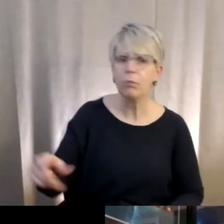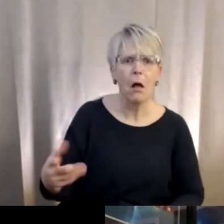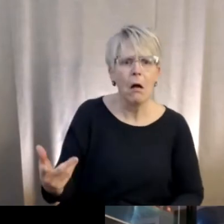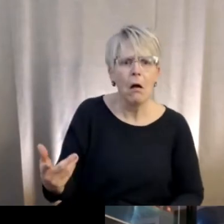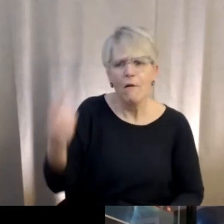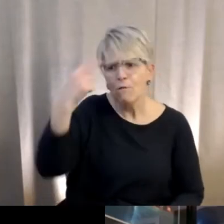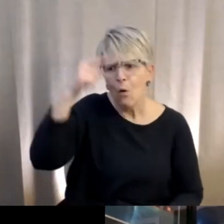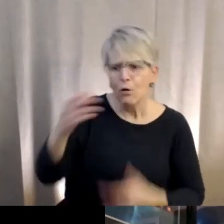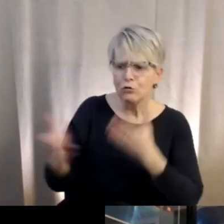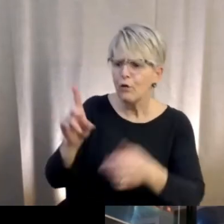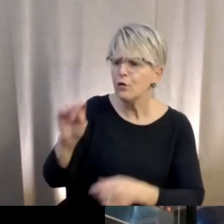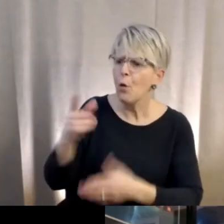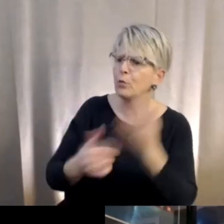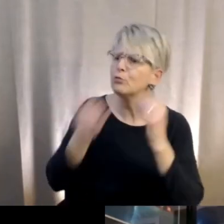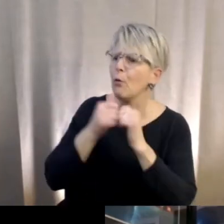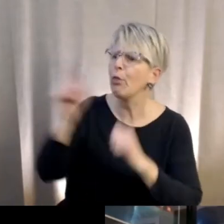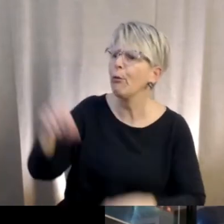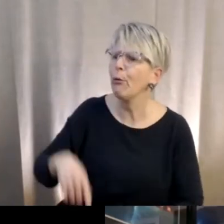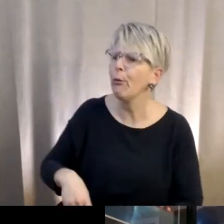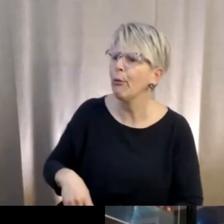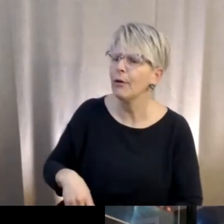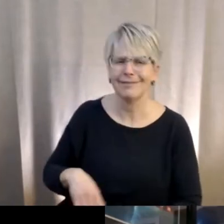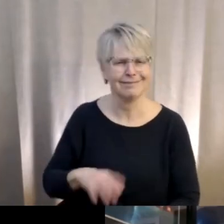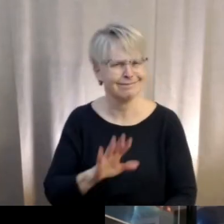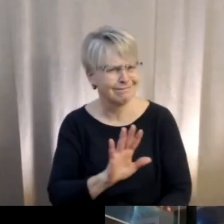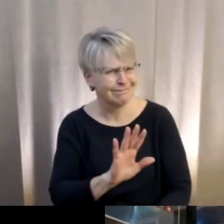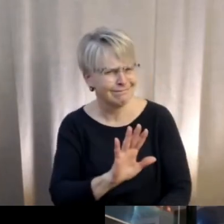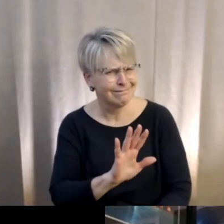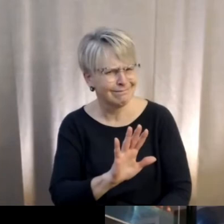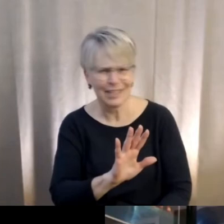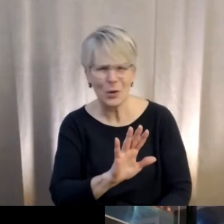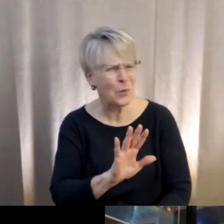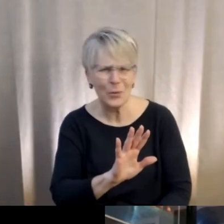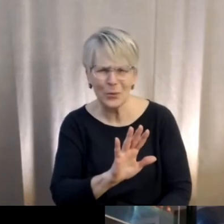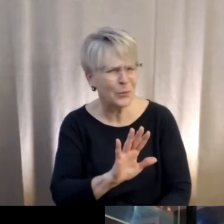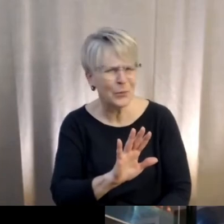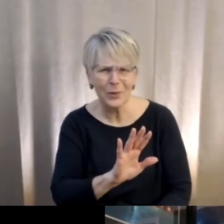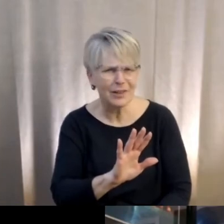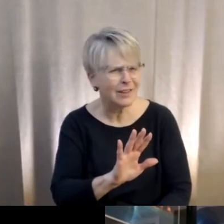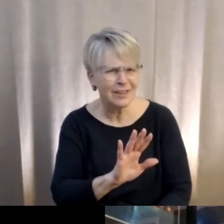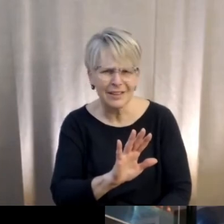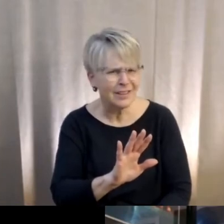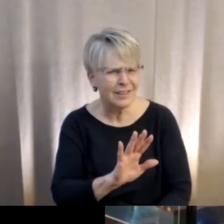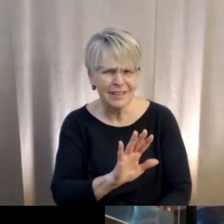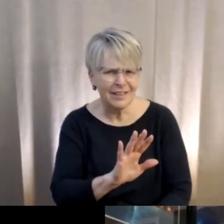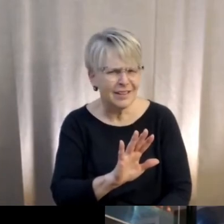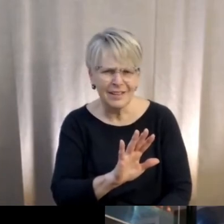a service dog for? Like, what's wrong with you? And it's like, that's not a nice thing to say. And it would be nice if you